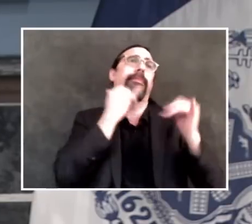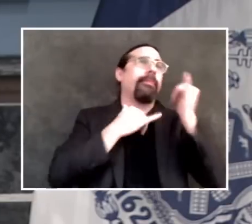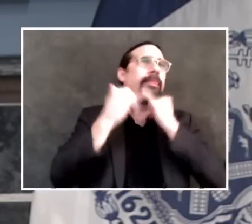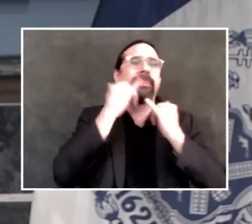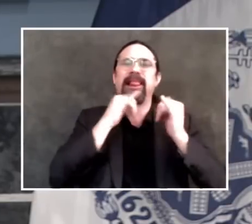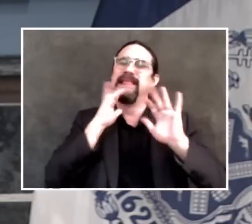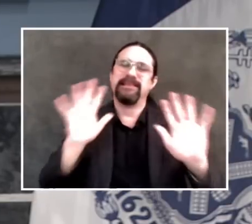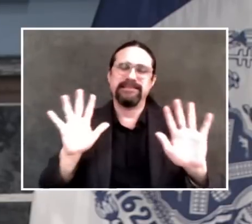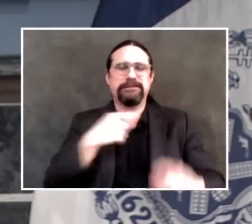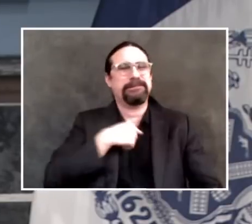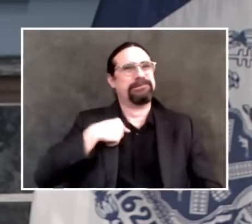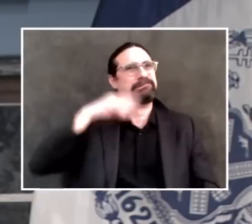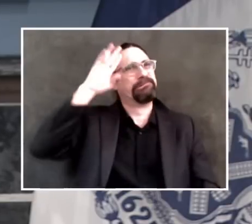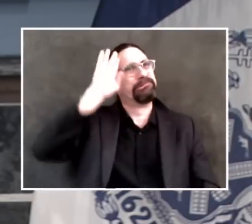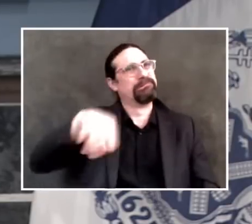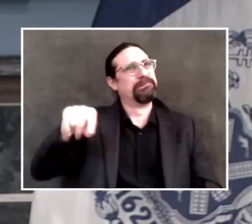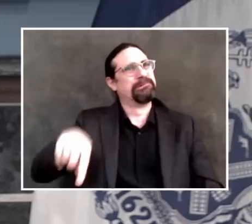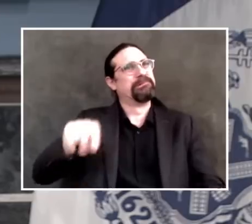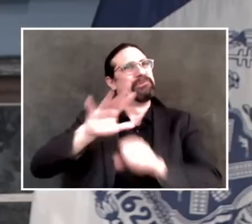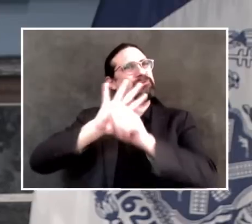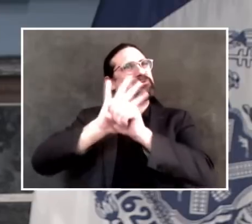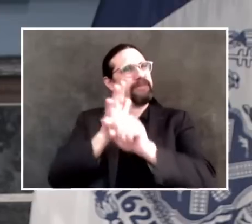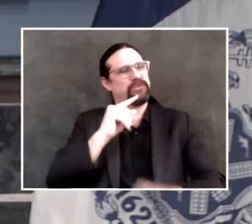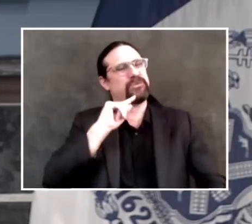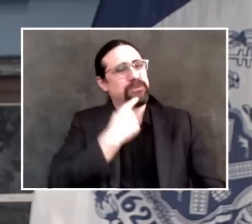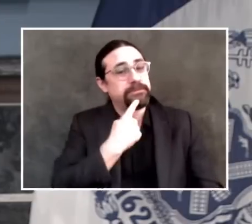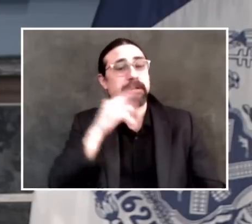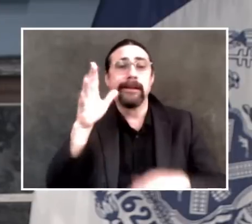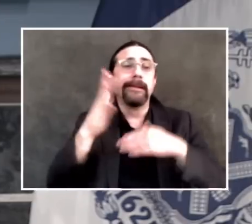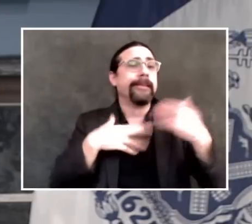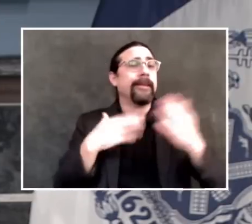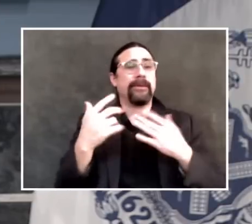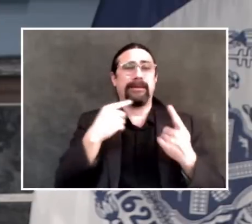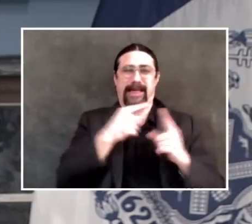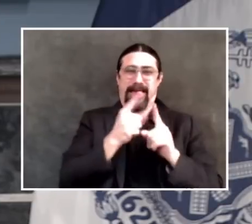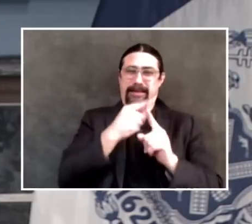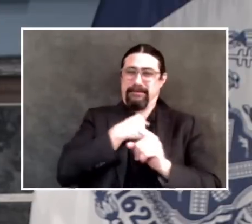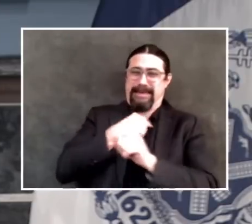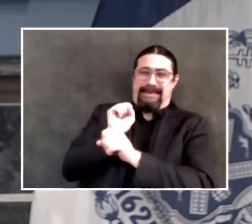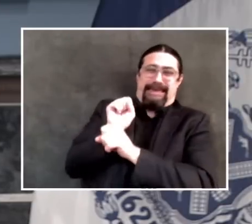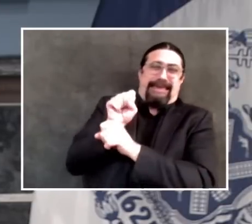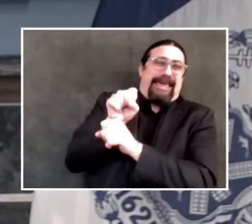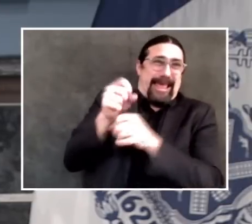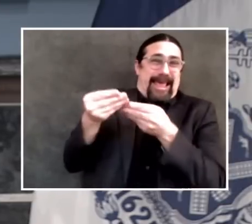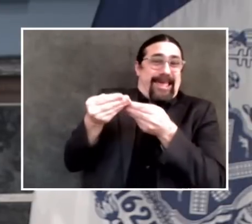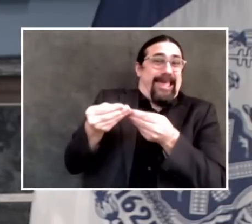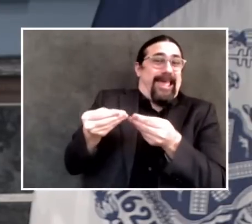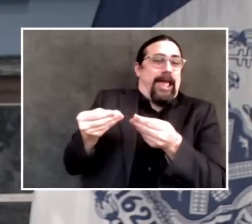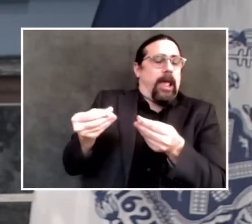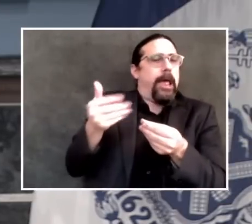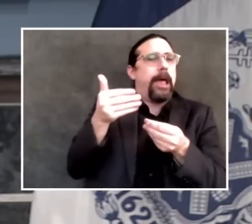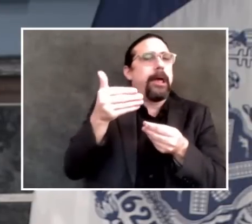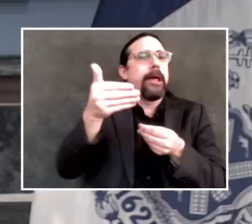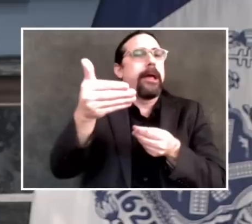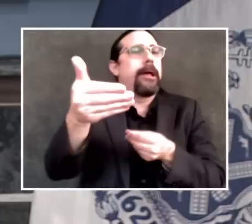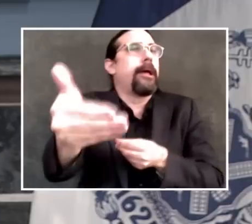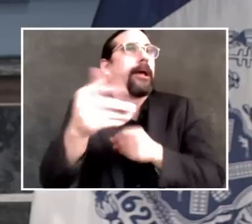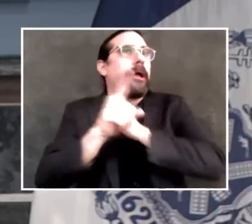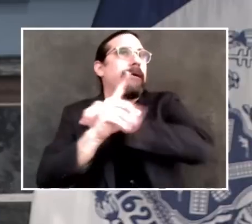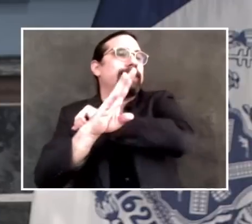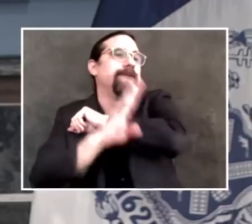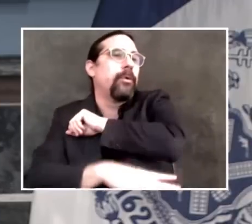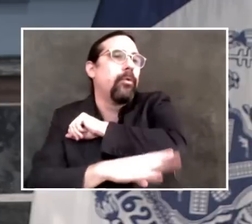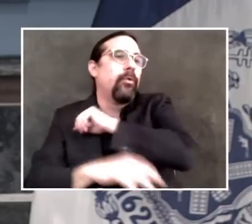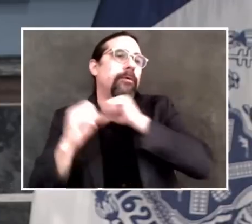We all are. The last thing we can afford is to let down our guard and let this disease back in the door even